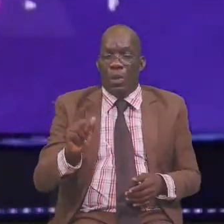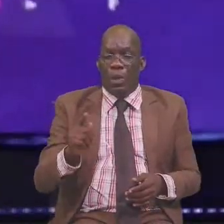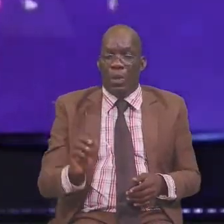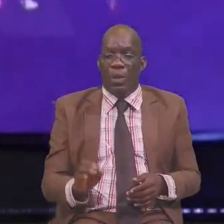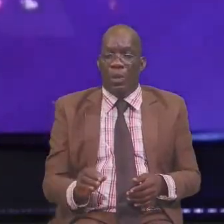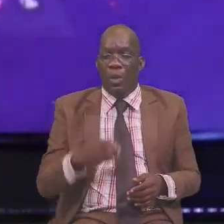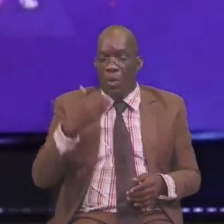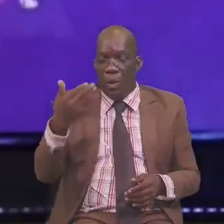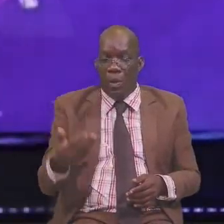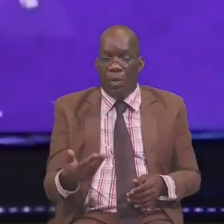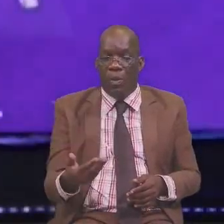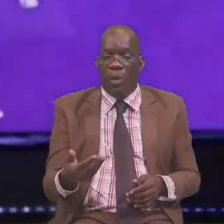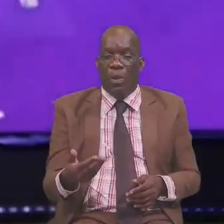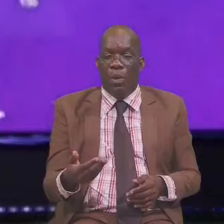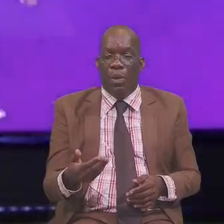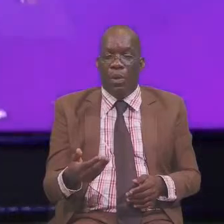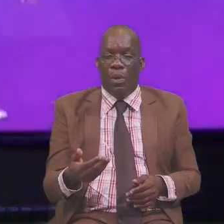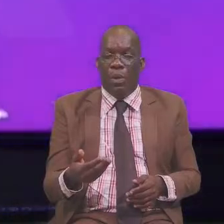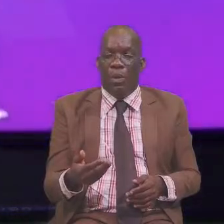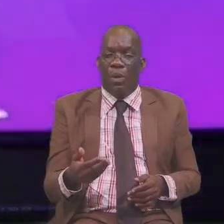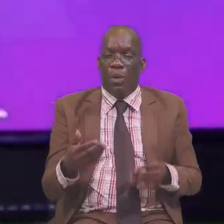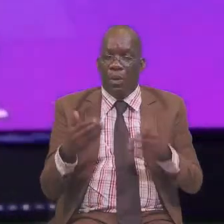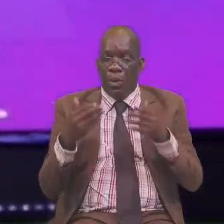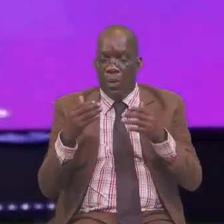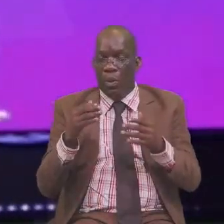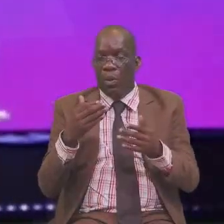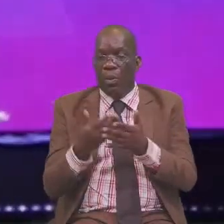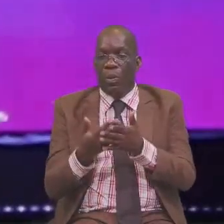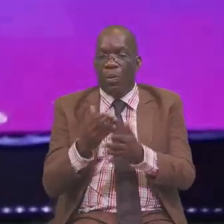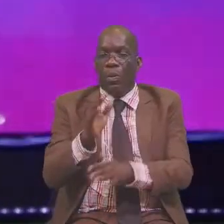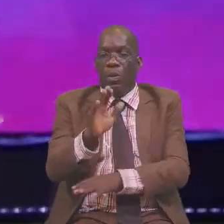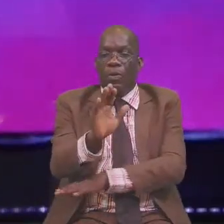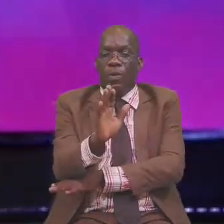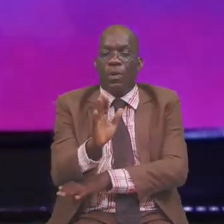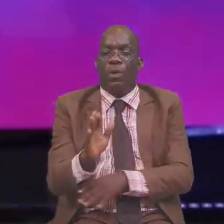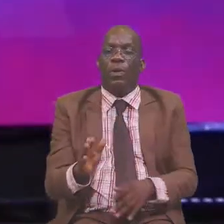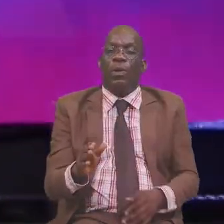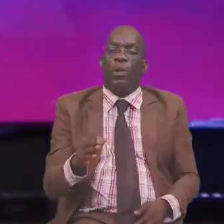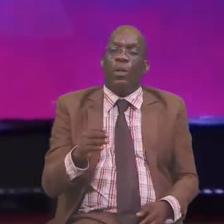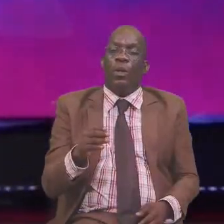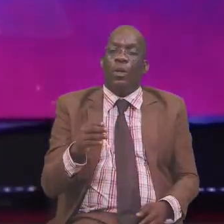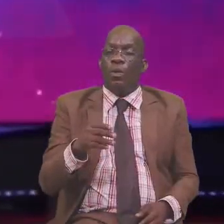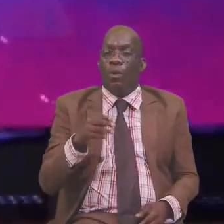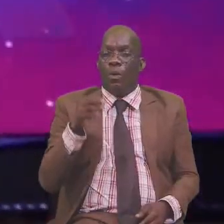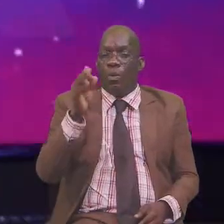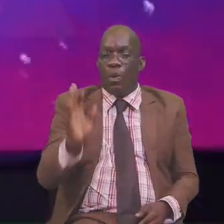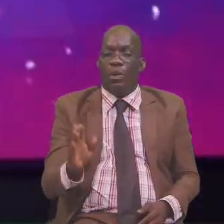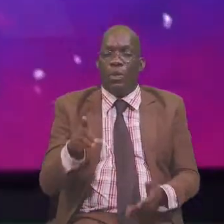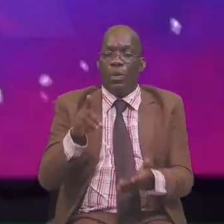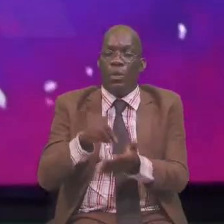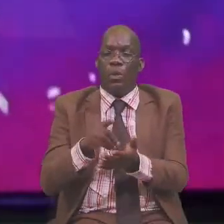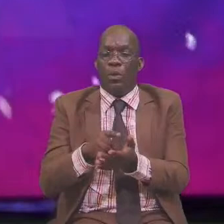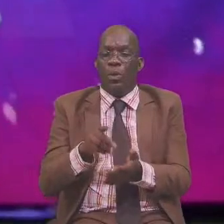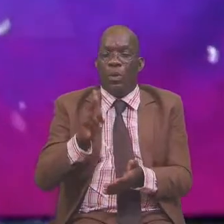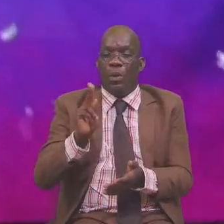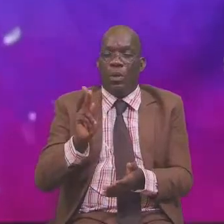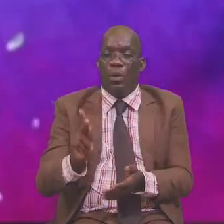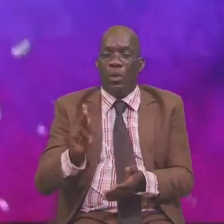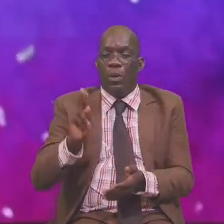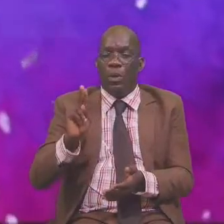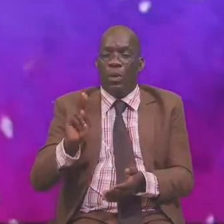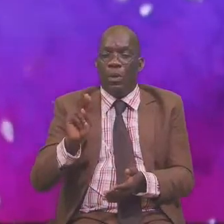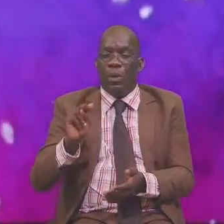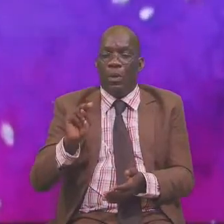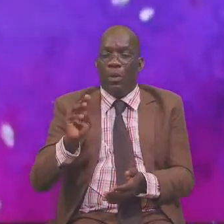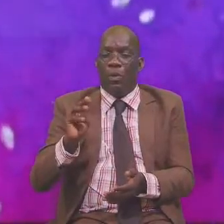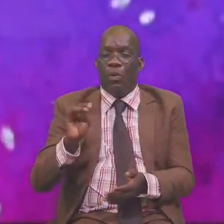Global Crusade. Thank you, Dr. Pastor Kumuyi. It's so great to be here. The theme this week is the divine encounters